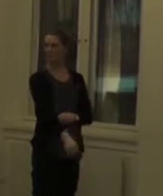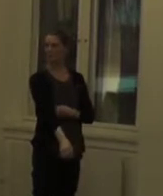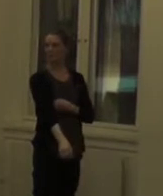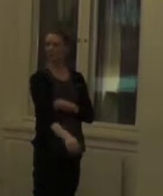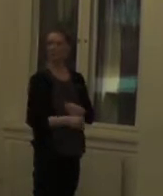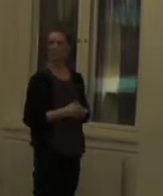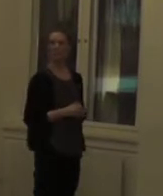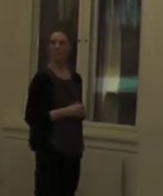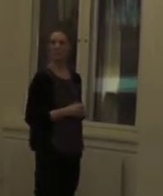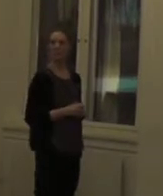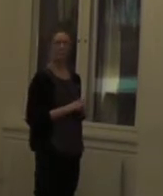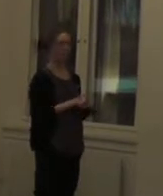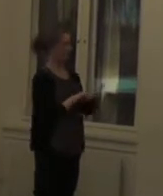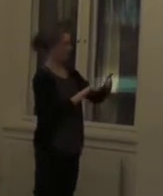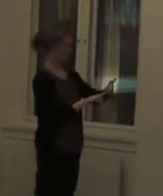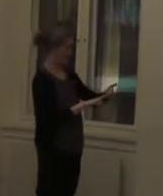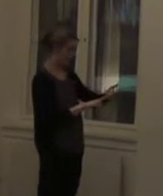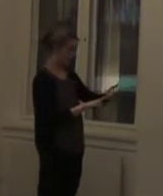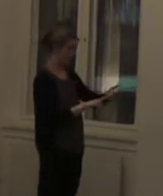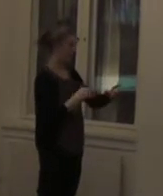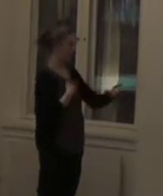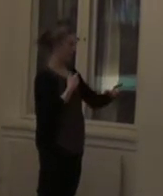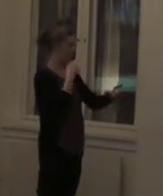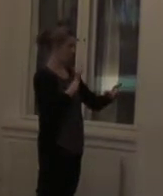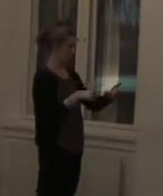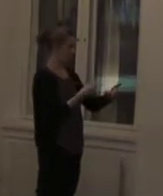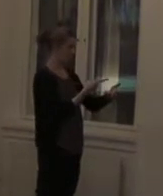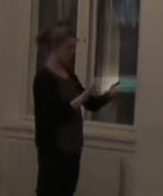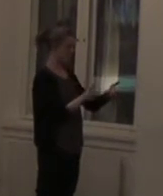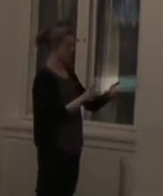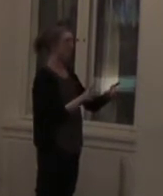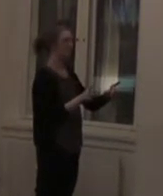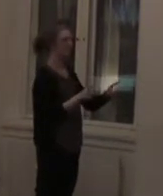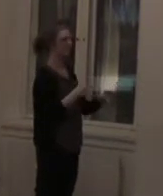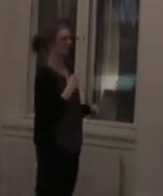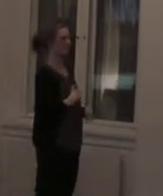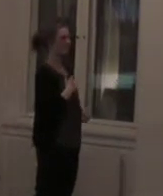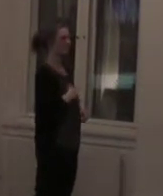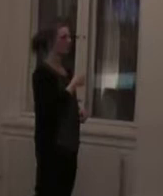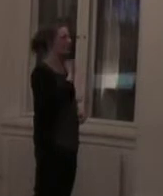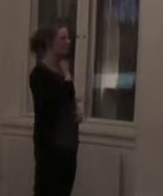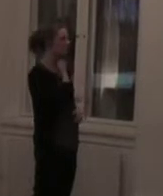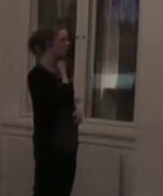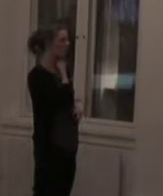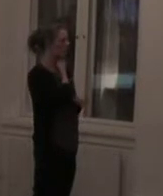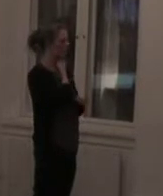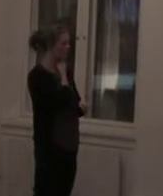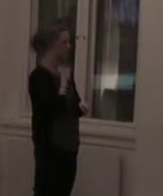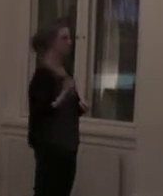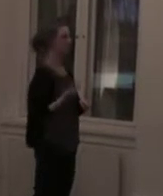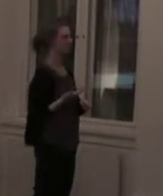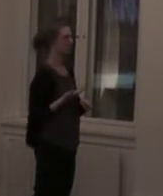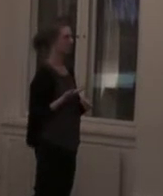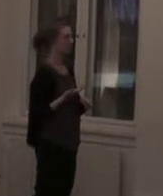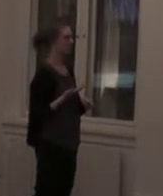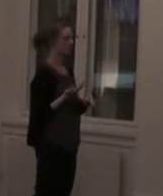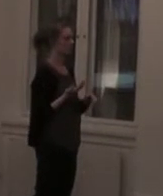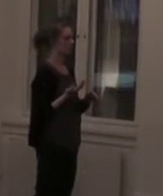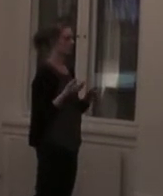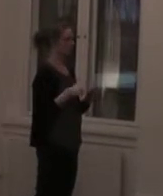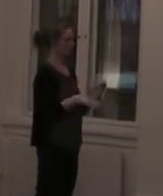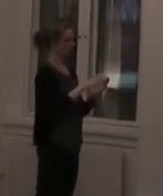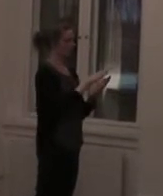The second tab that I want to talk to you about are the personal stories. That's an extension of the report